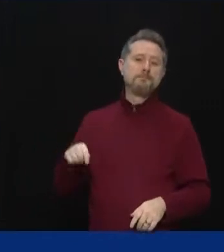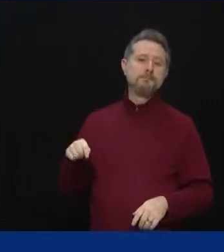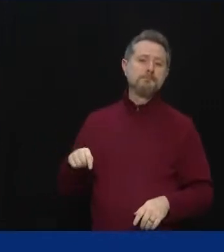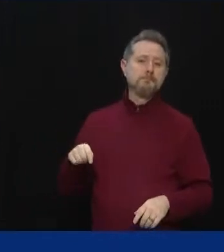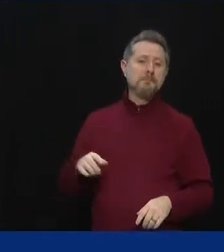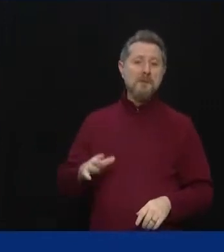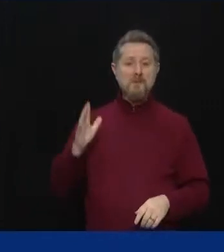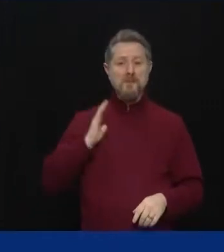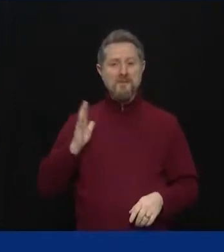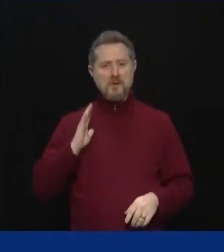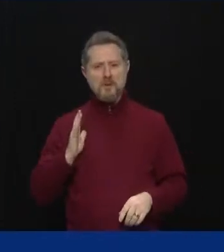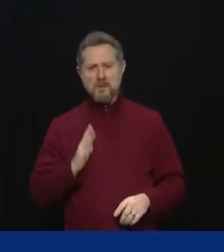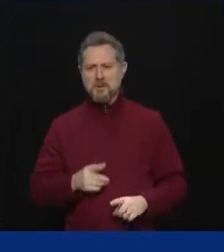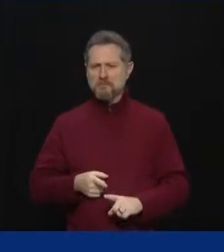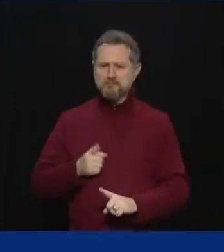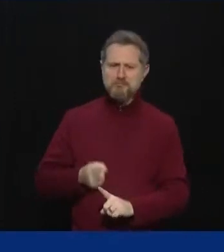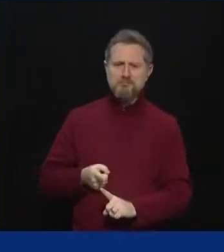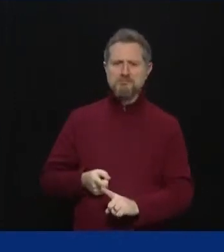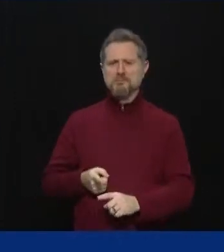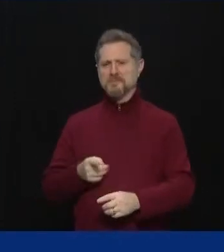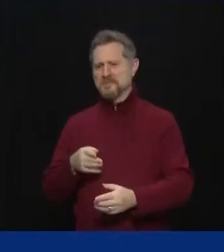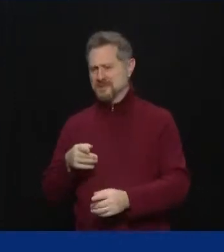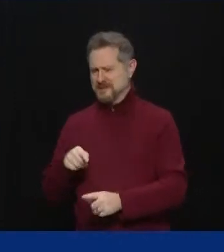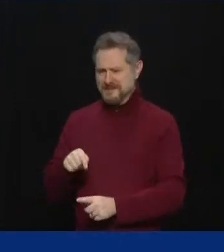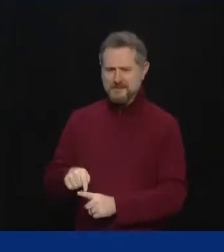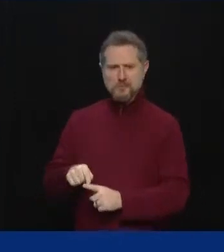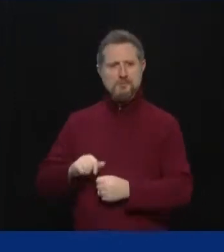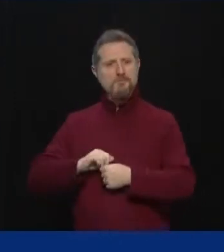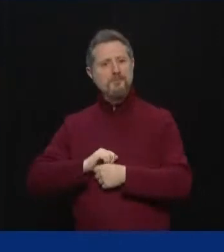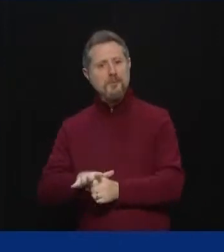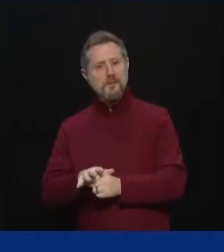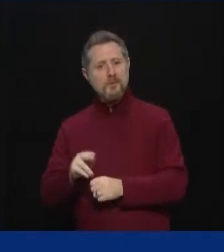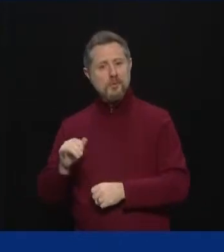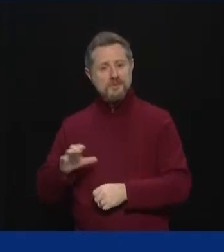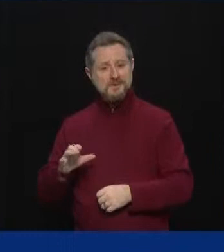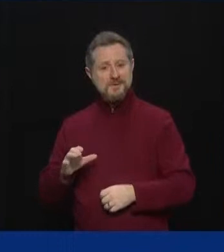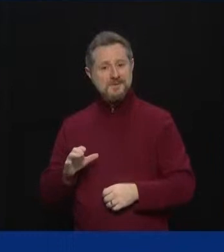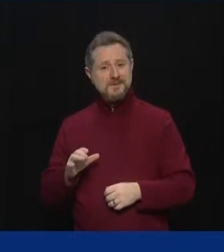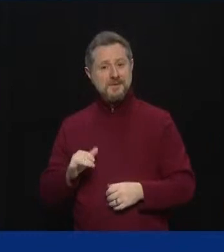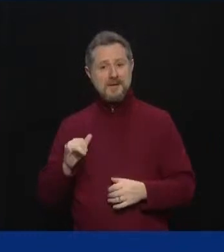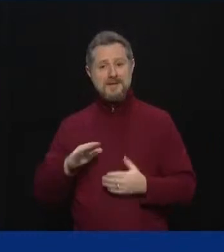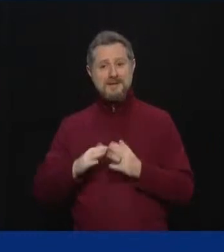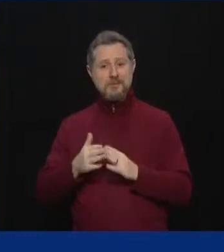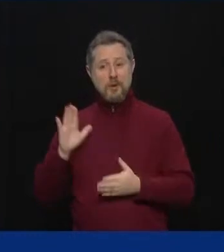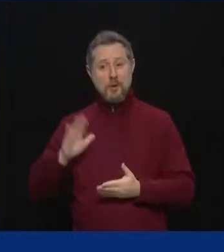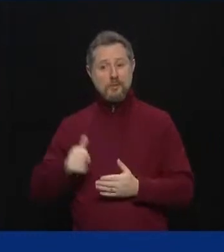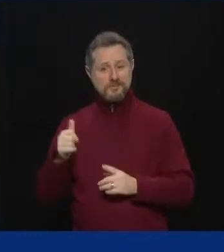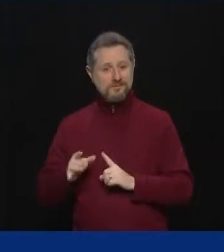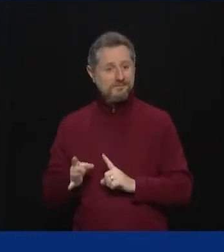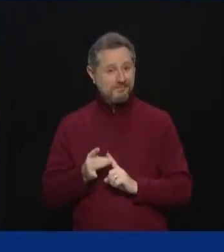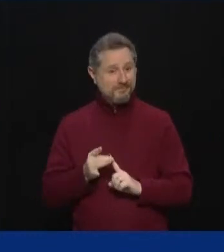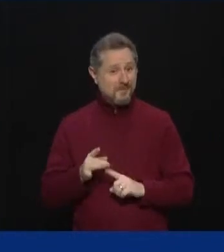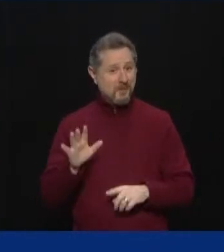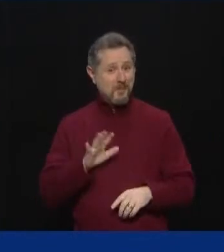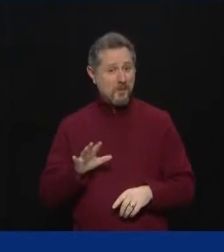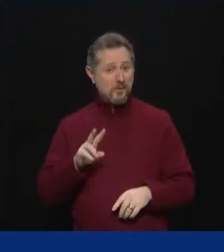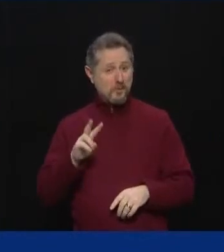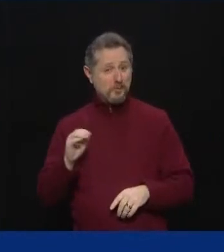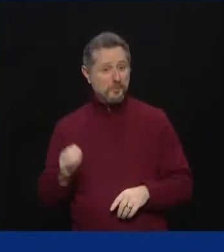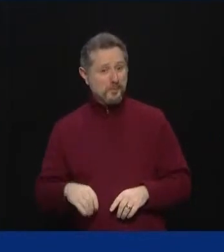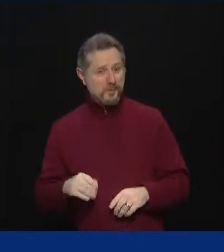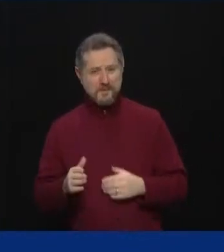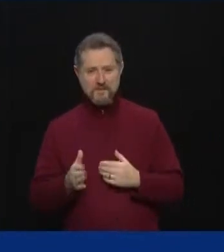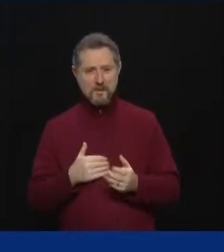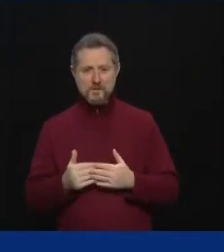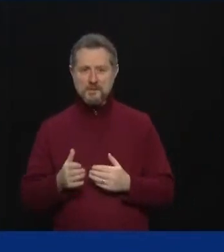global epicenter of the pandemic. Now the city has the lowest positivity levels in the state at about 2%, even though it's a densely